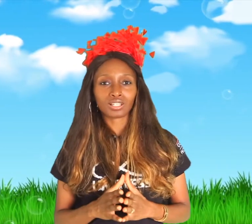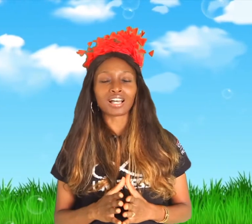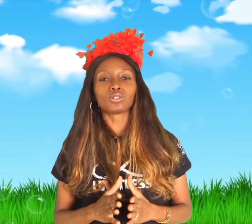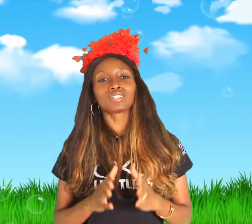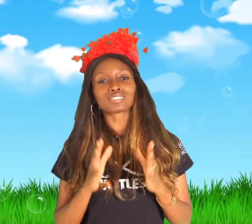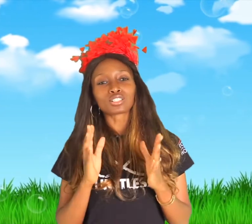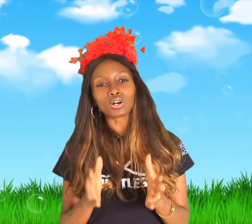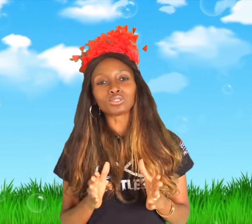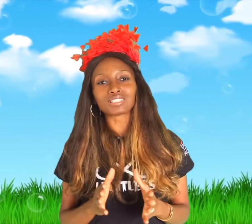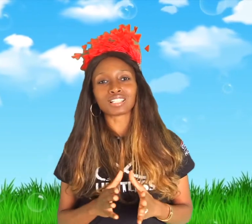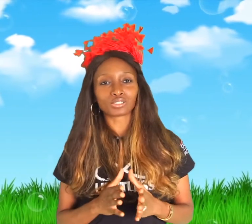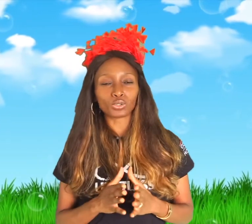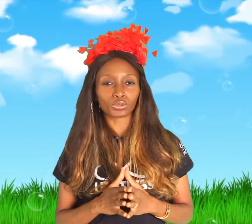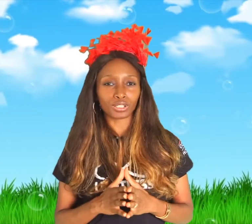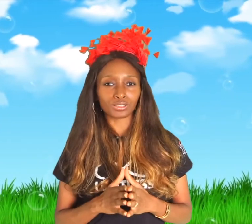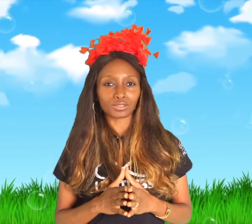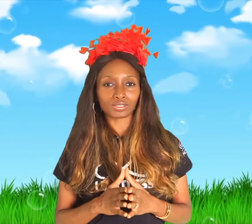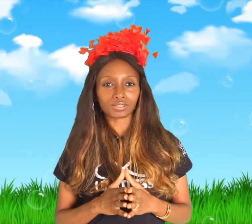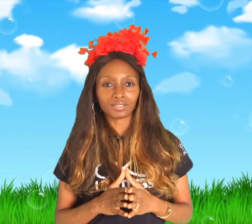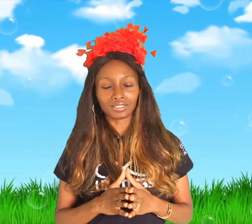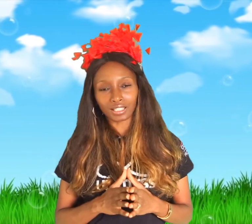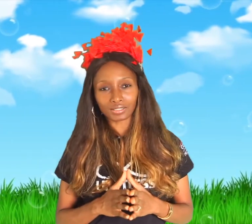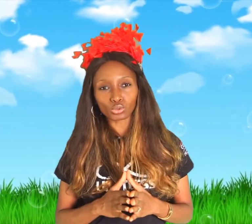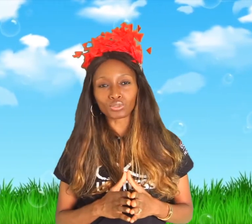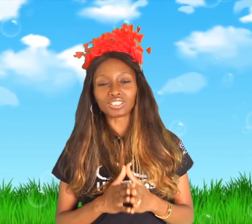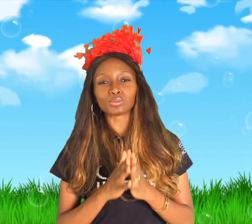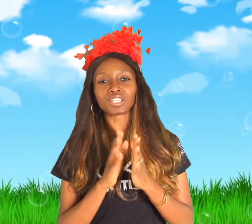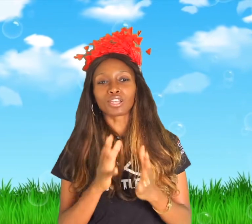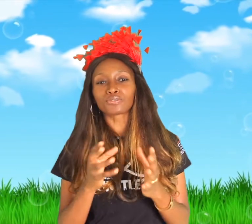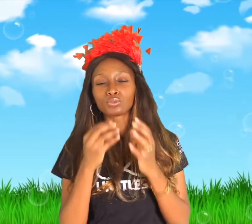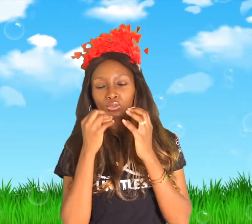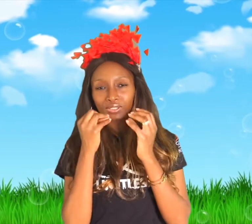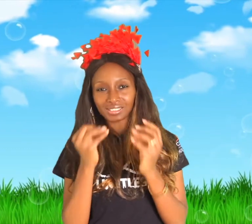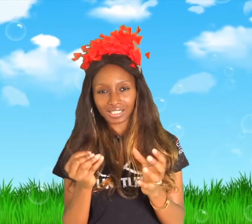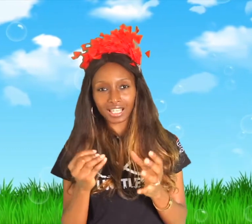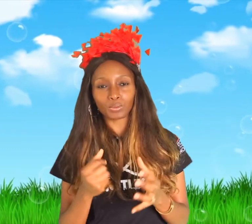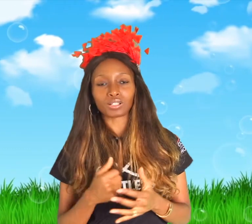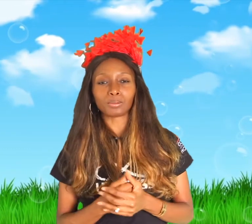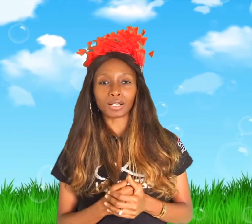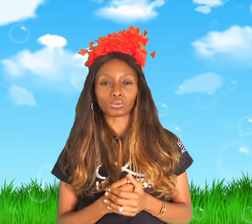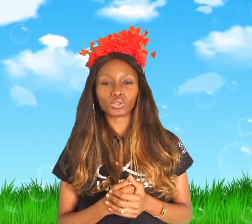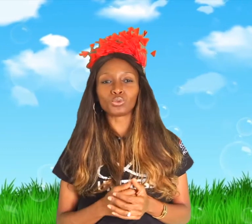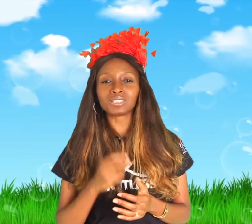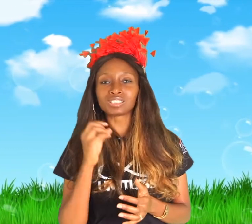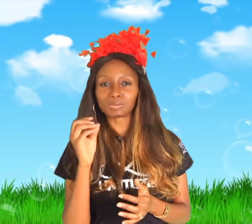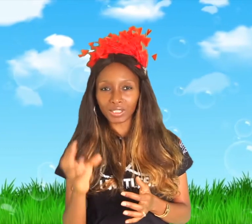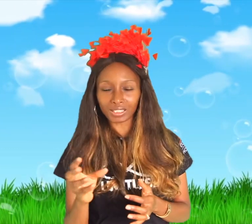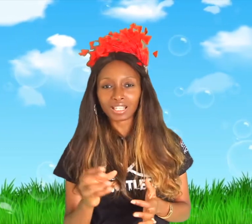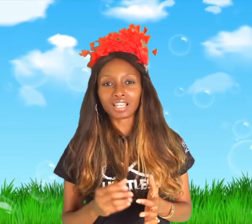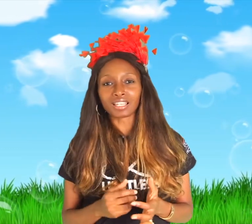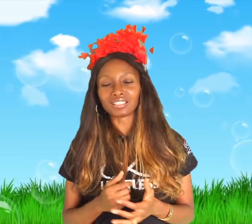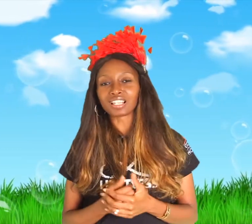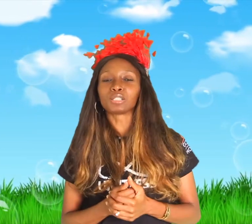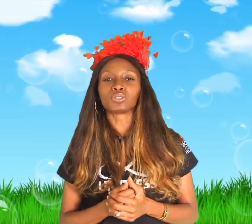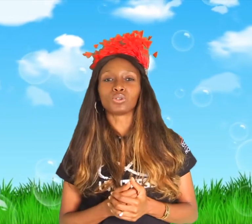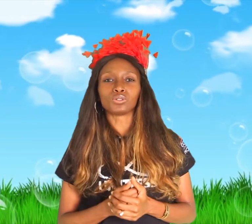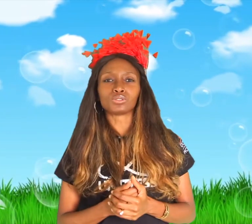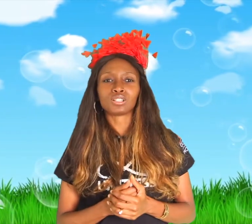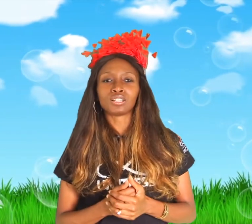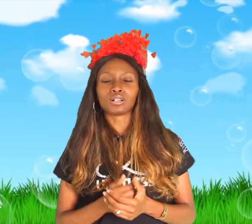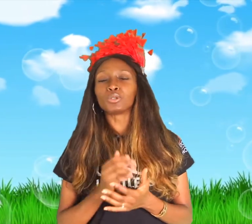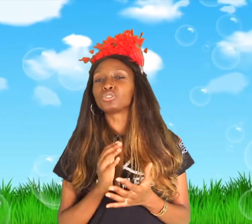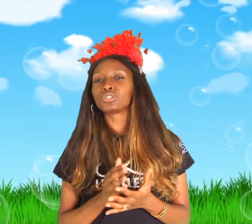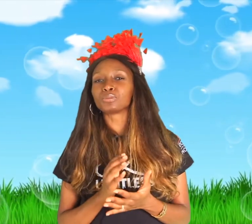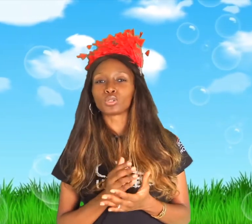creation. And God has called us as co-creators. Yes, so we need to be careful what we say with our mouth. We only speak in line with